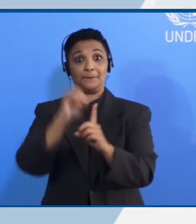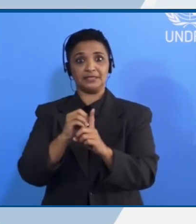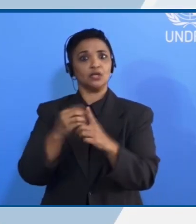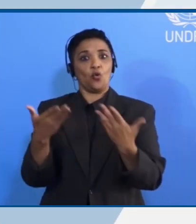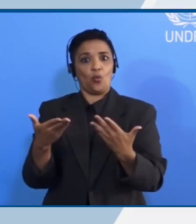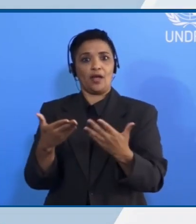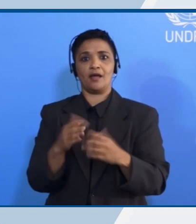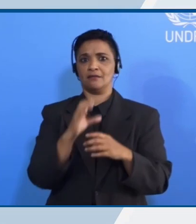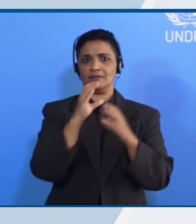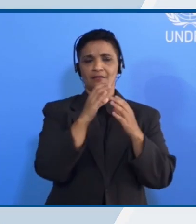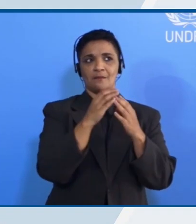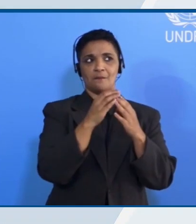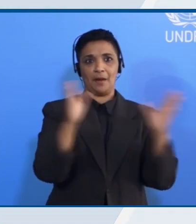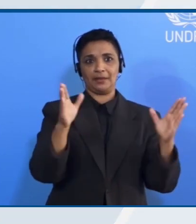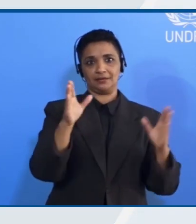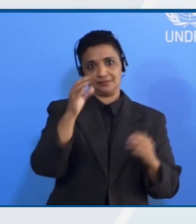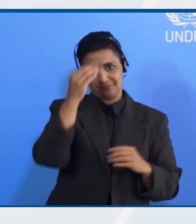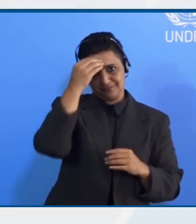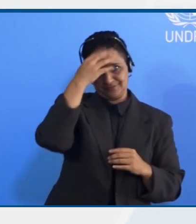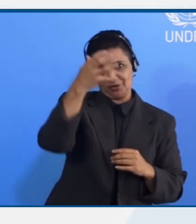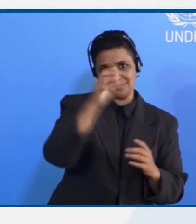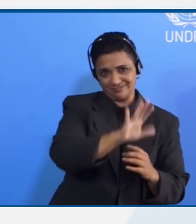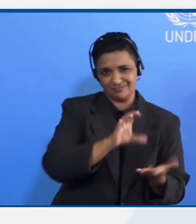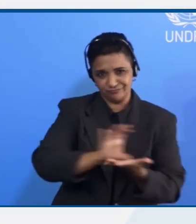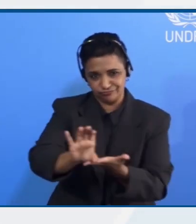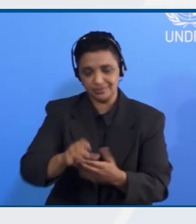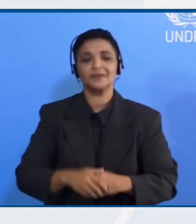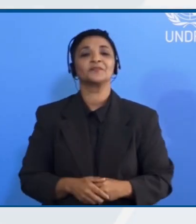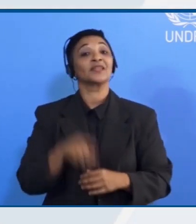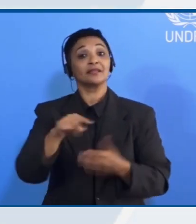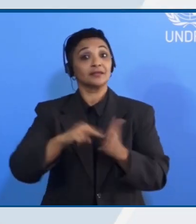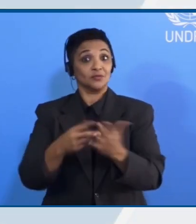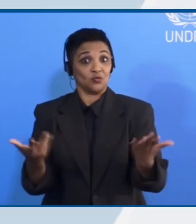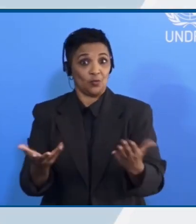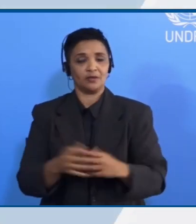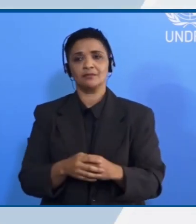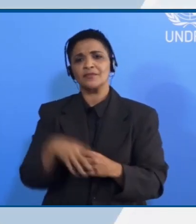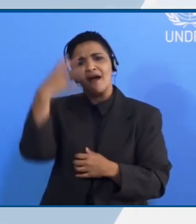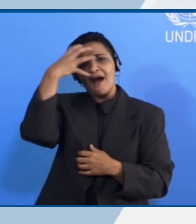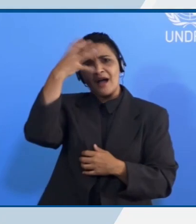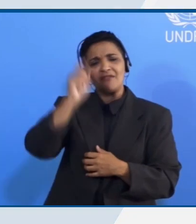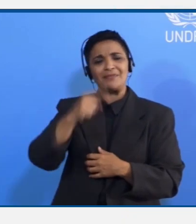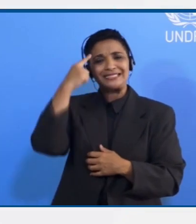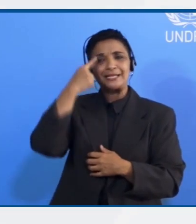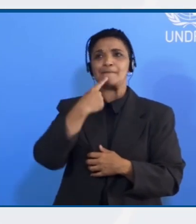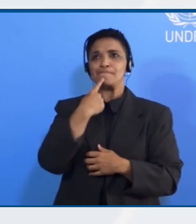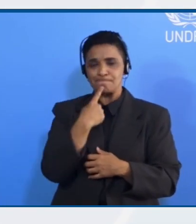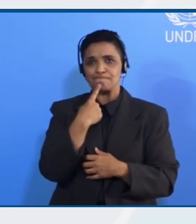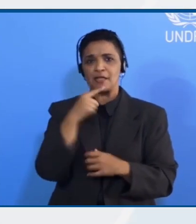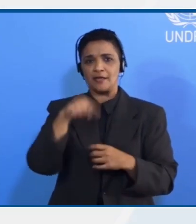very, very little private sector finance. So what this means is that governments need to intervene. They need to